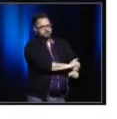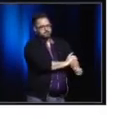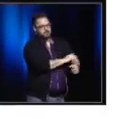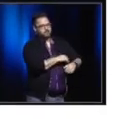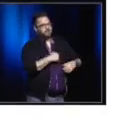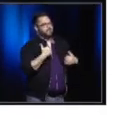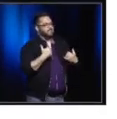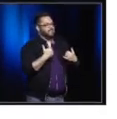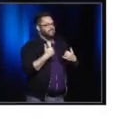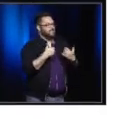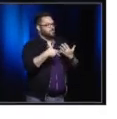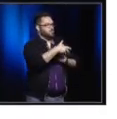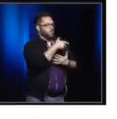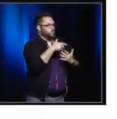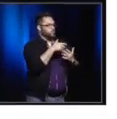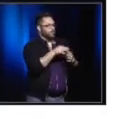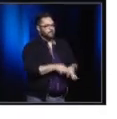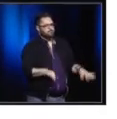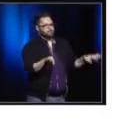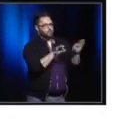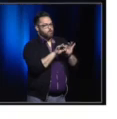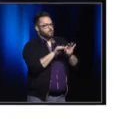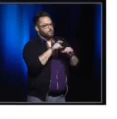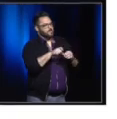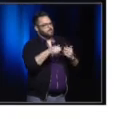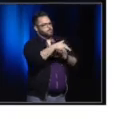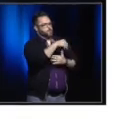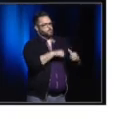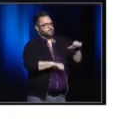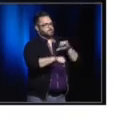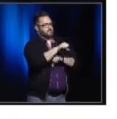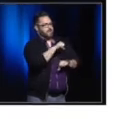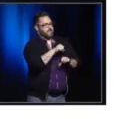social science is really important if we are to bring the public along with us.